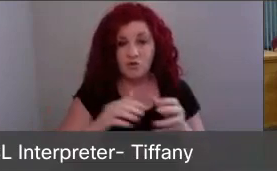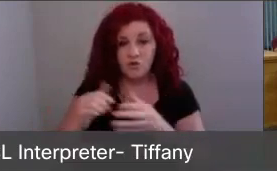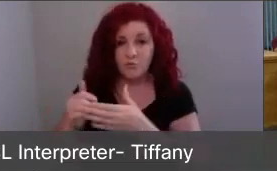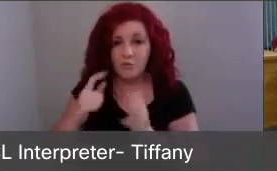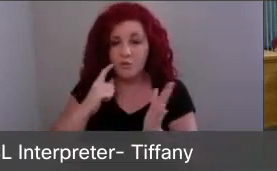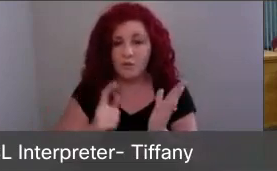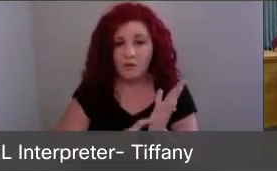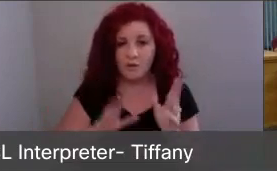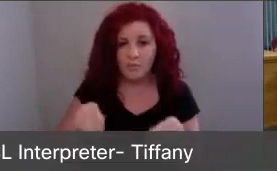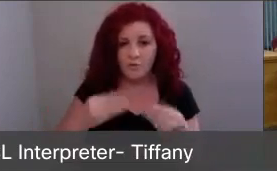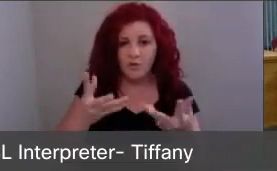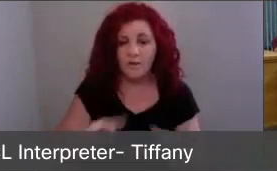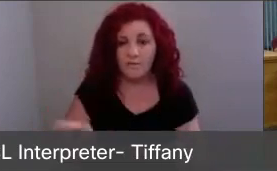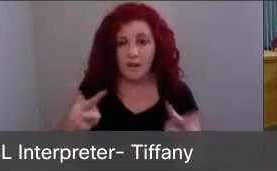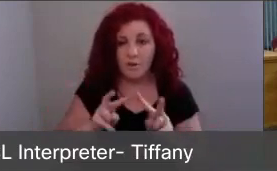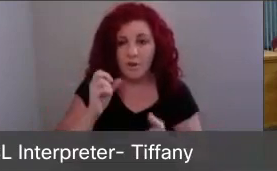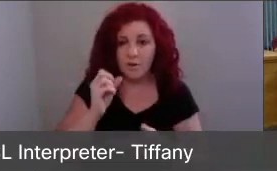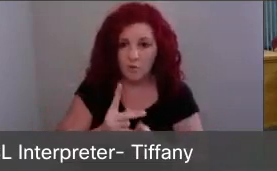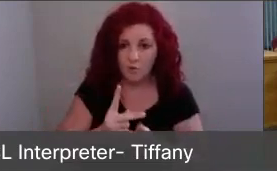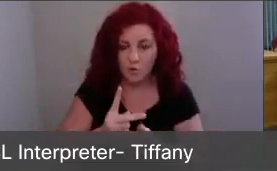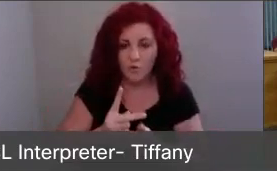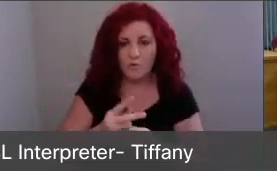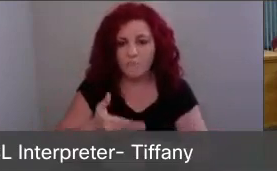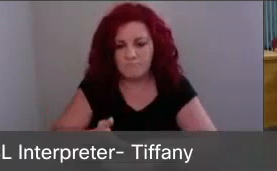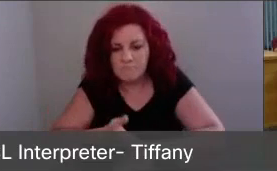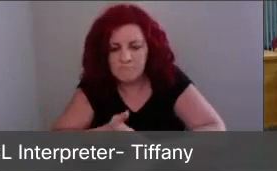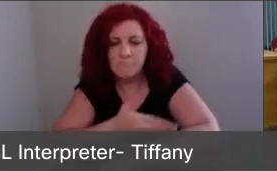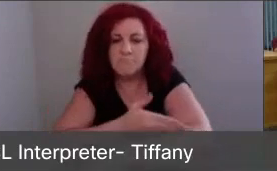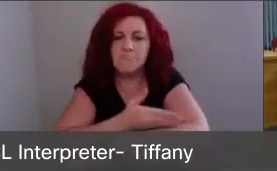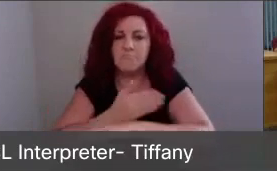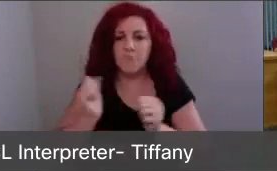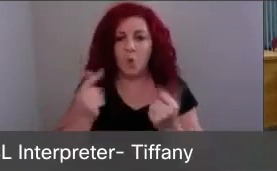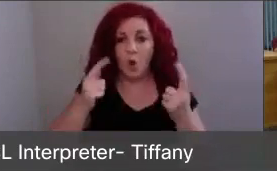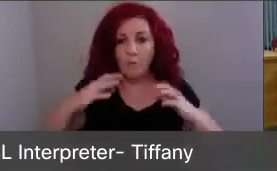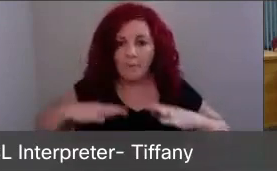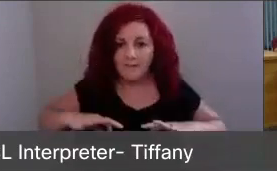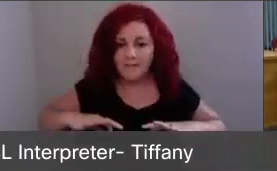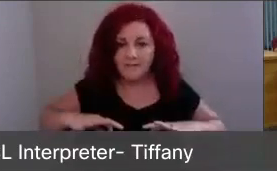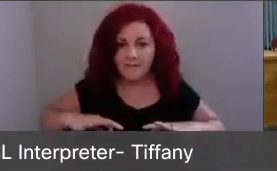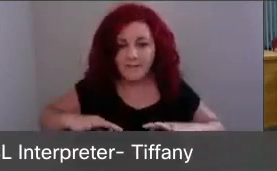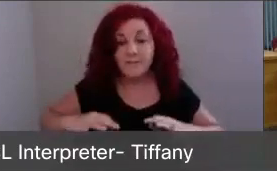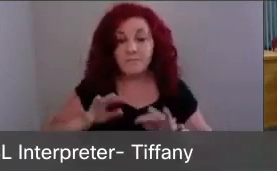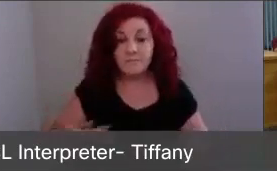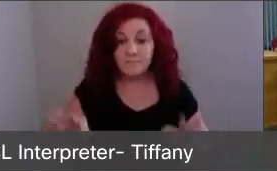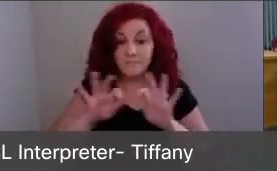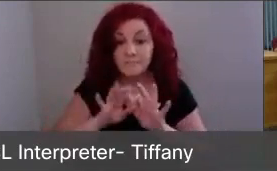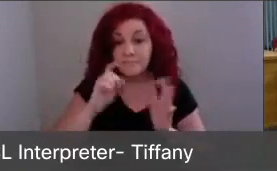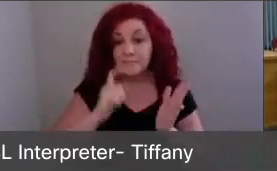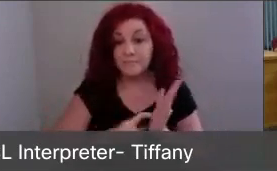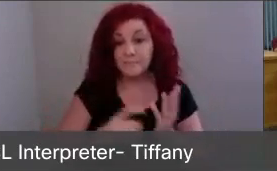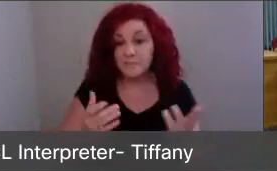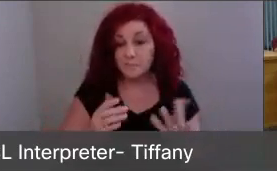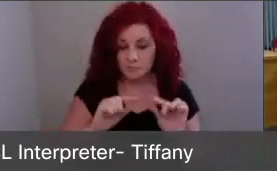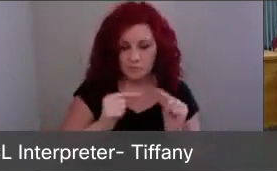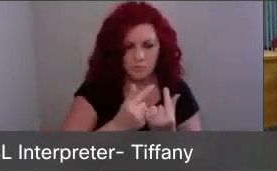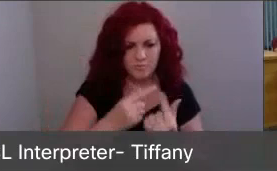recognized, given value, and approved upon, everyone benefits. And what is important to recognize is that when a group